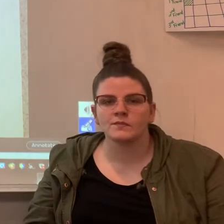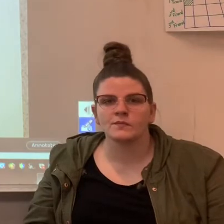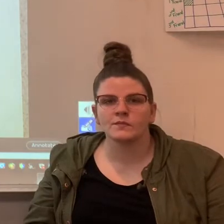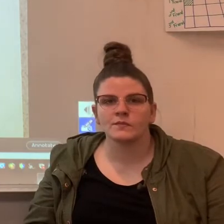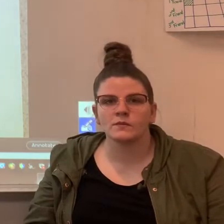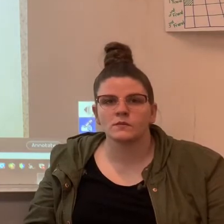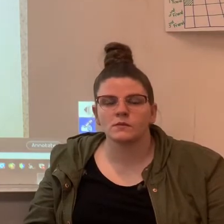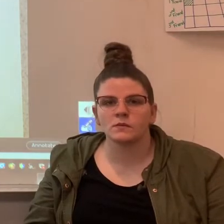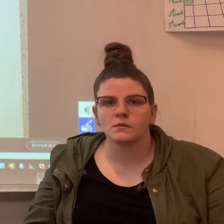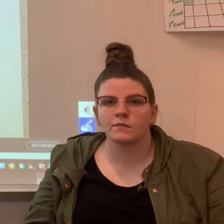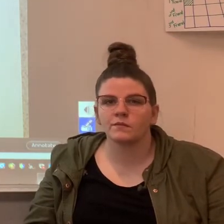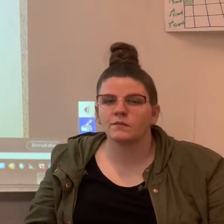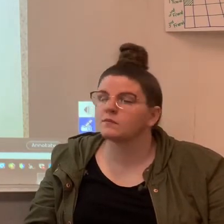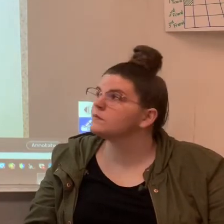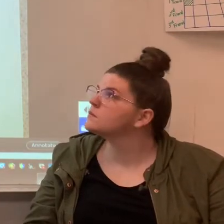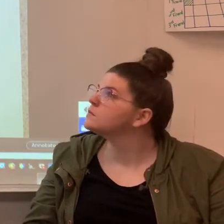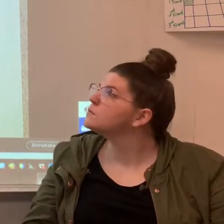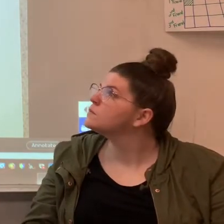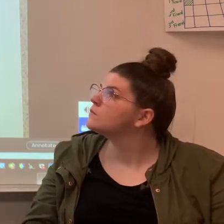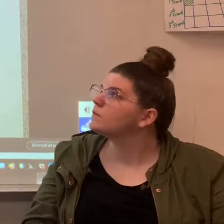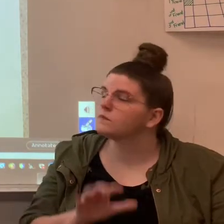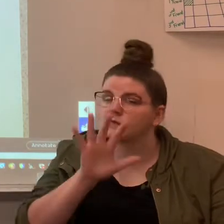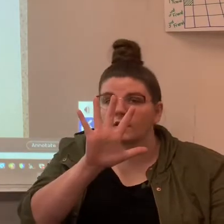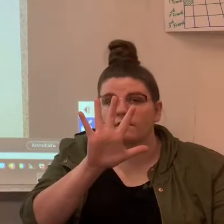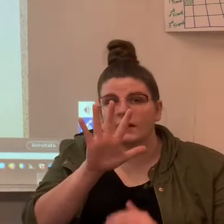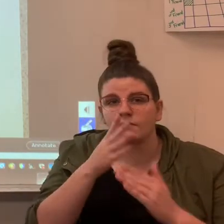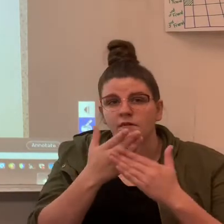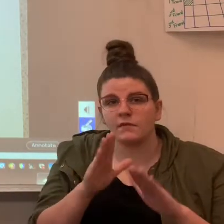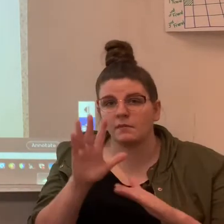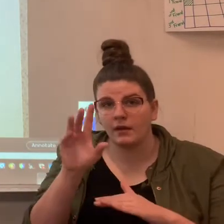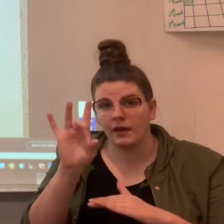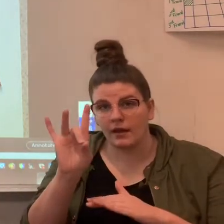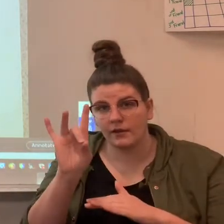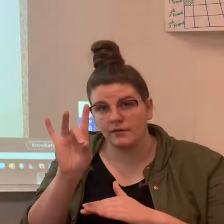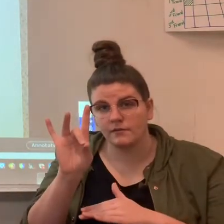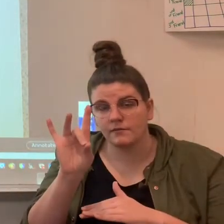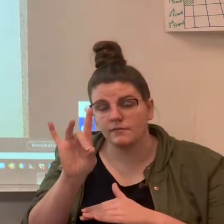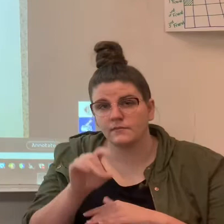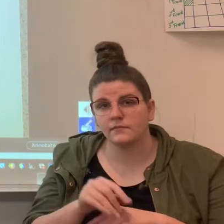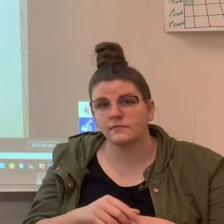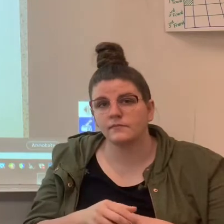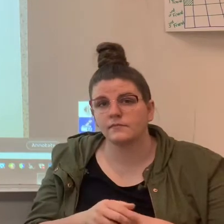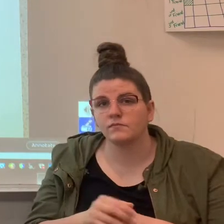And this one is 5 divided by 8.